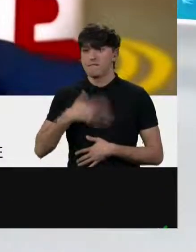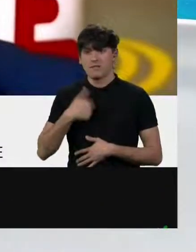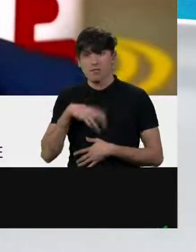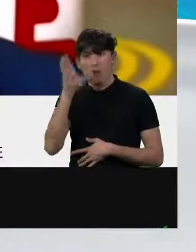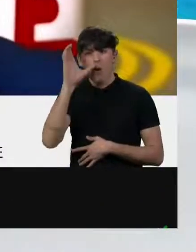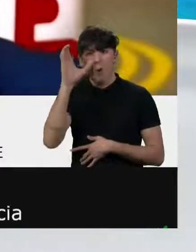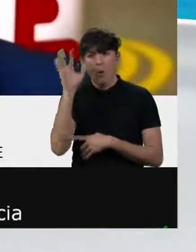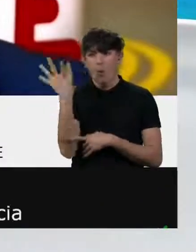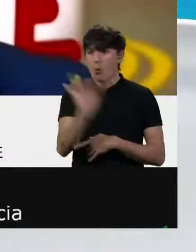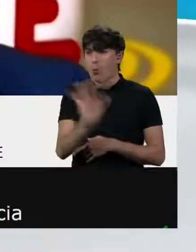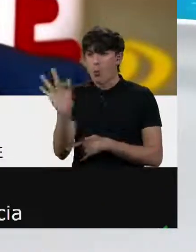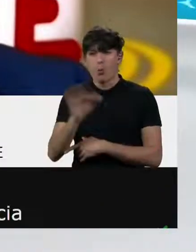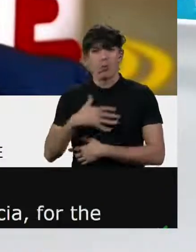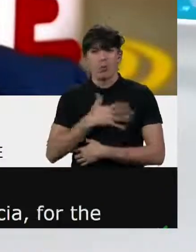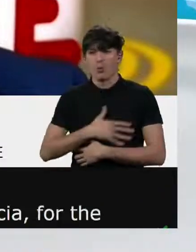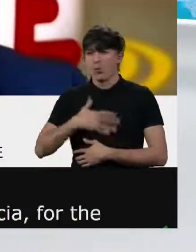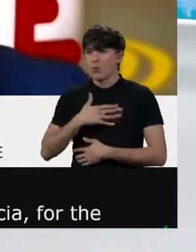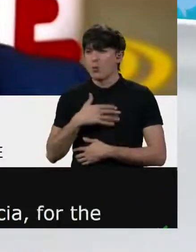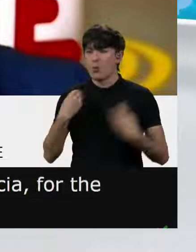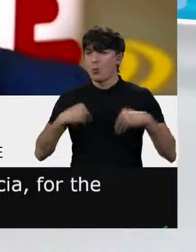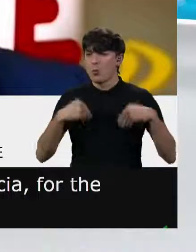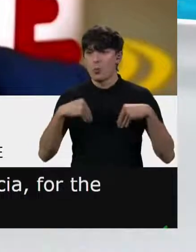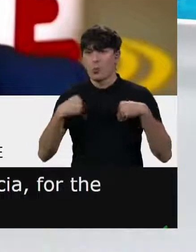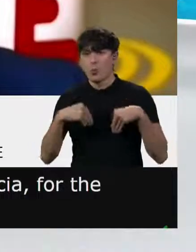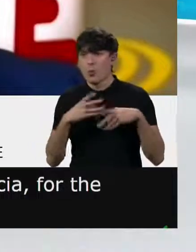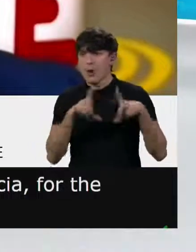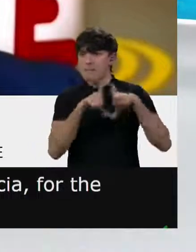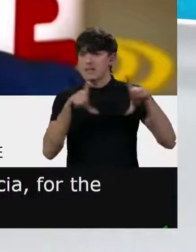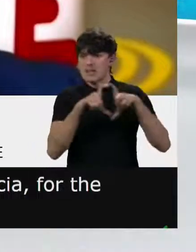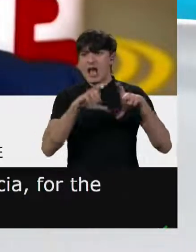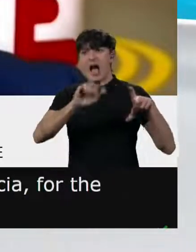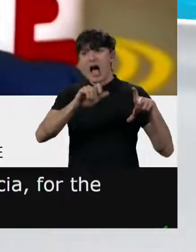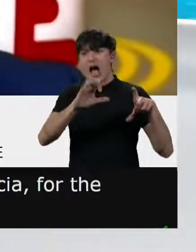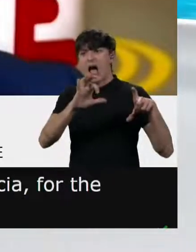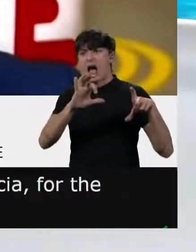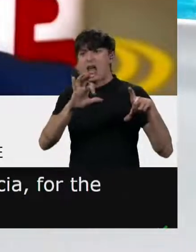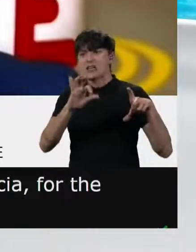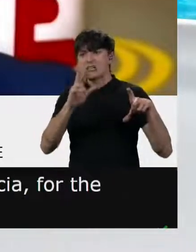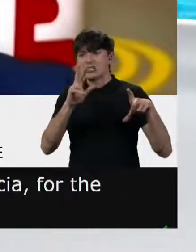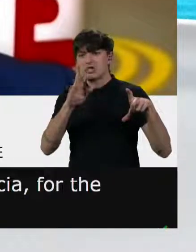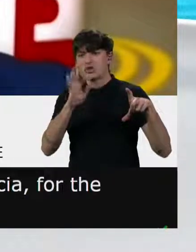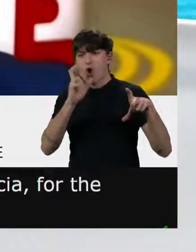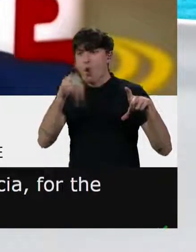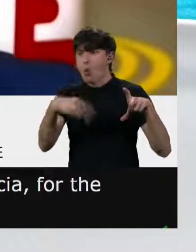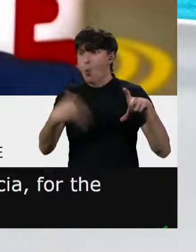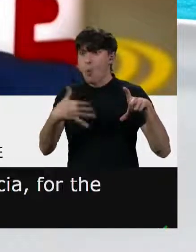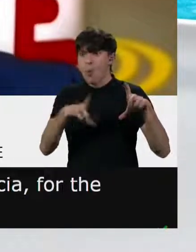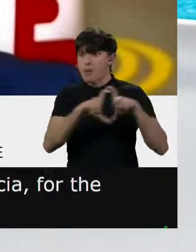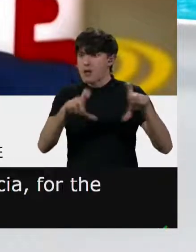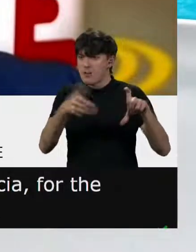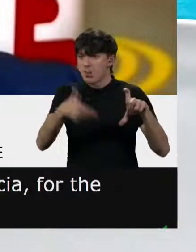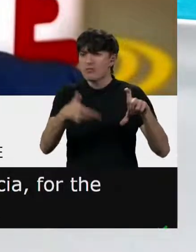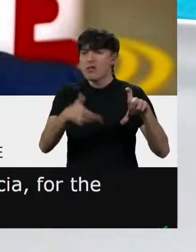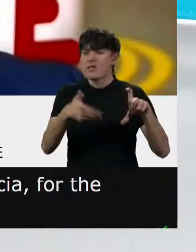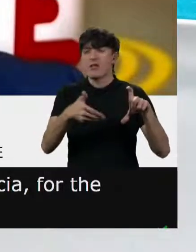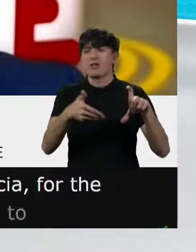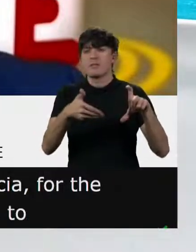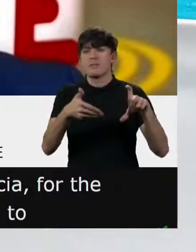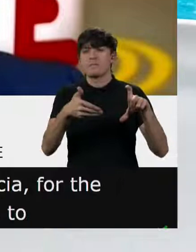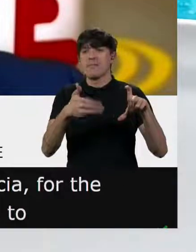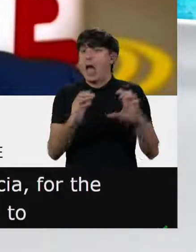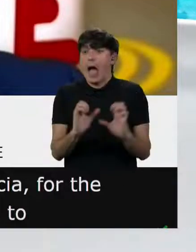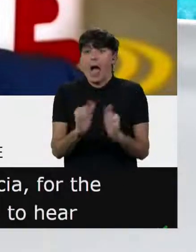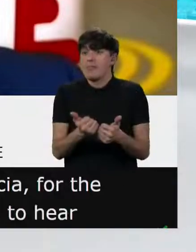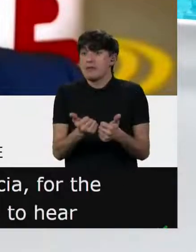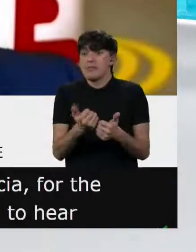It's wonderful to listen to all of you, to hear a multinational company such as